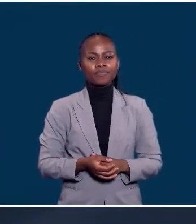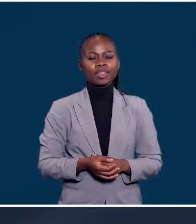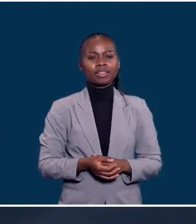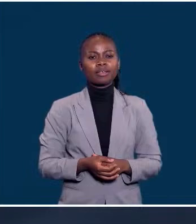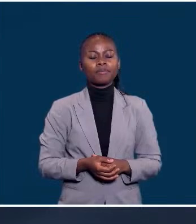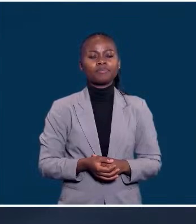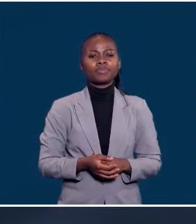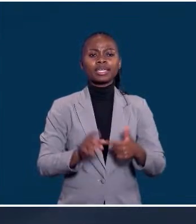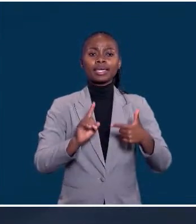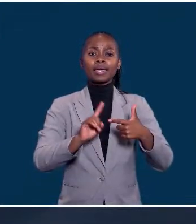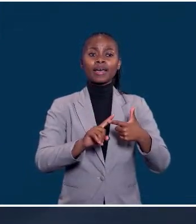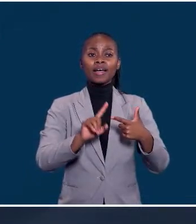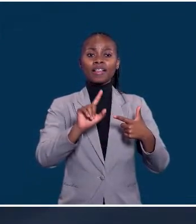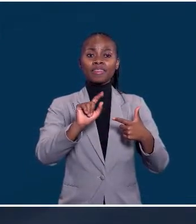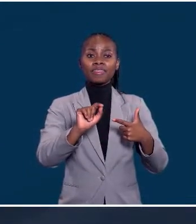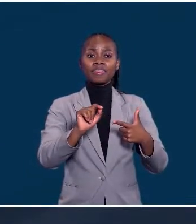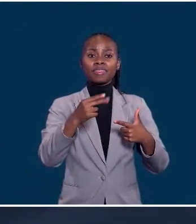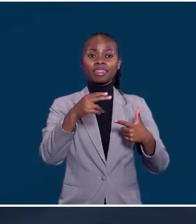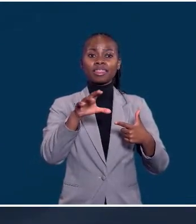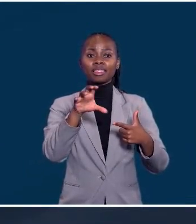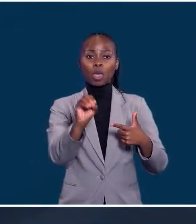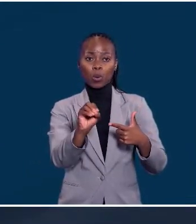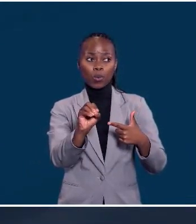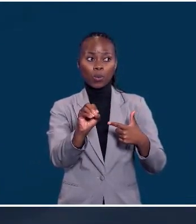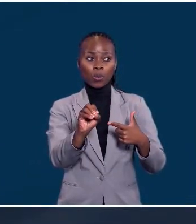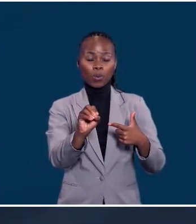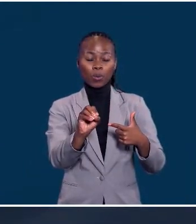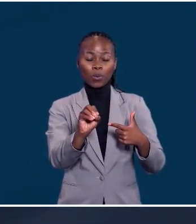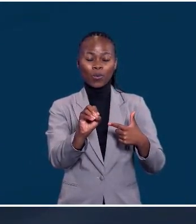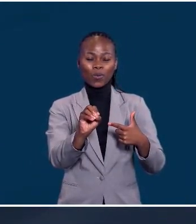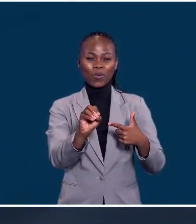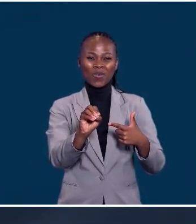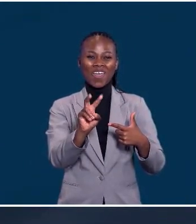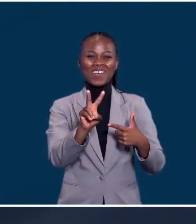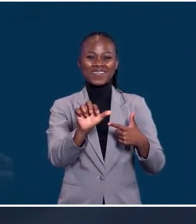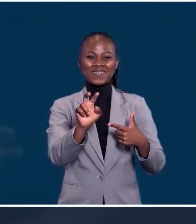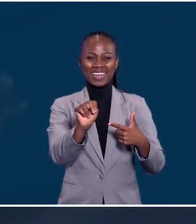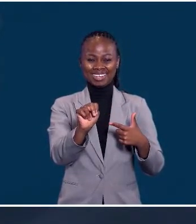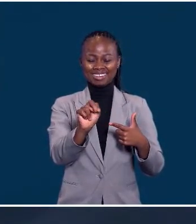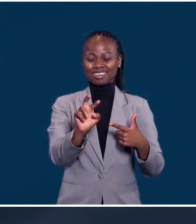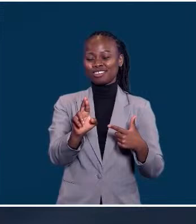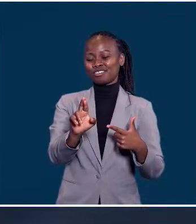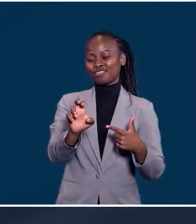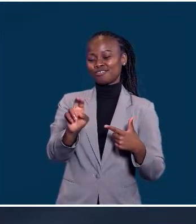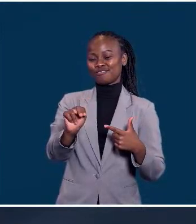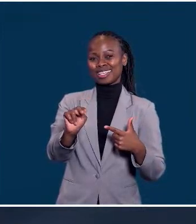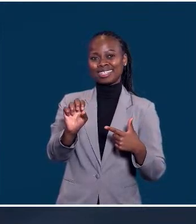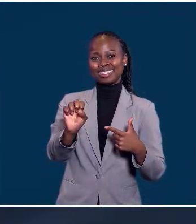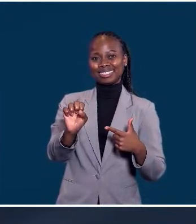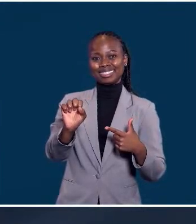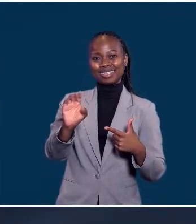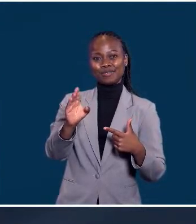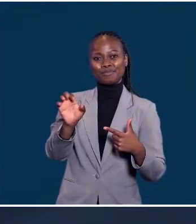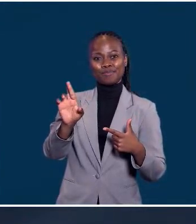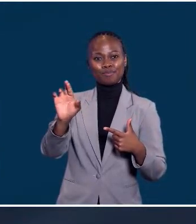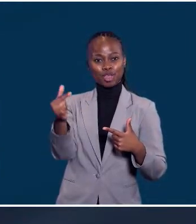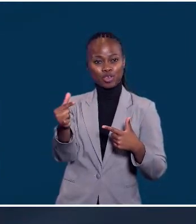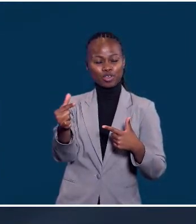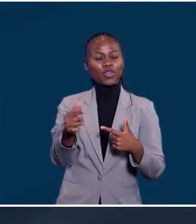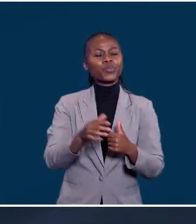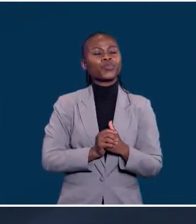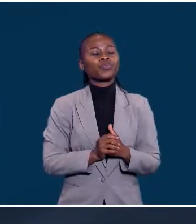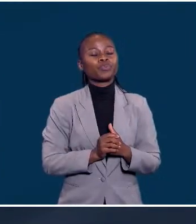And Theo Janse van Rensbeck. Scenarios are not